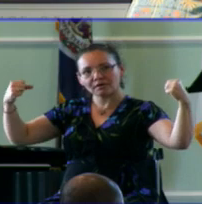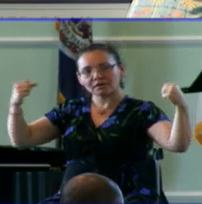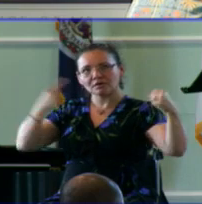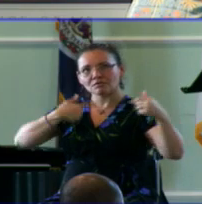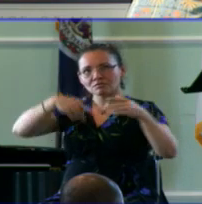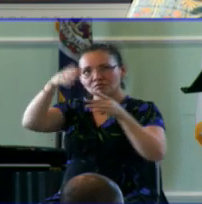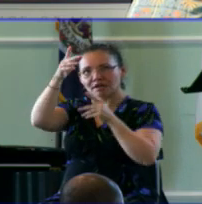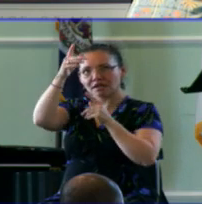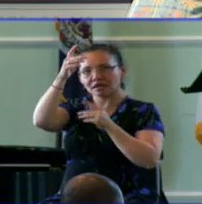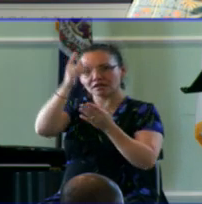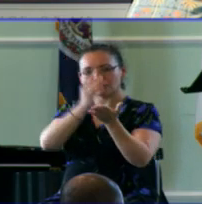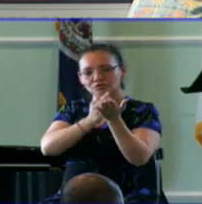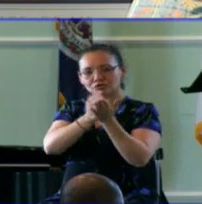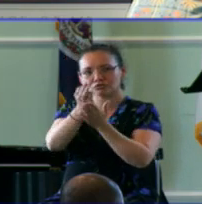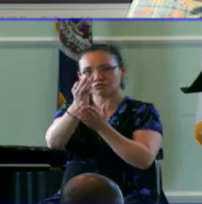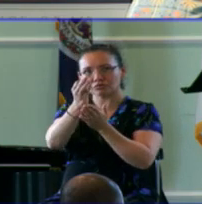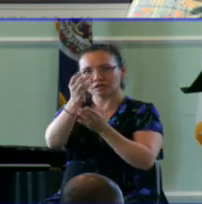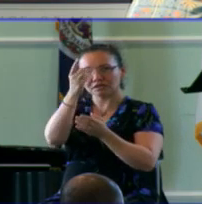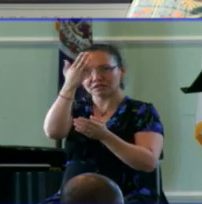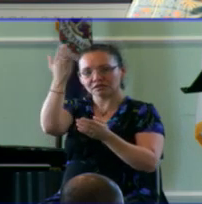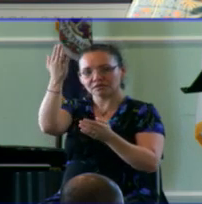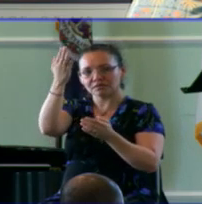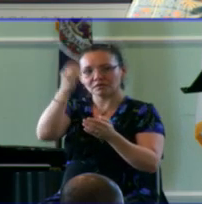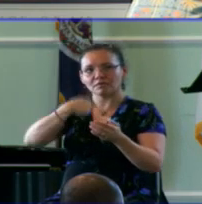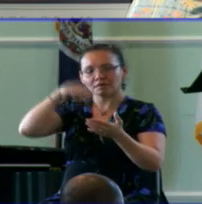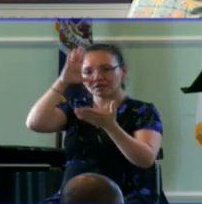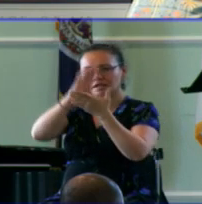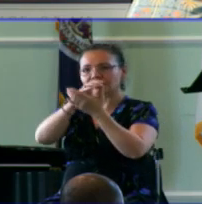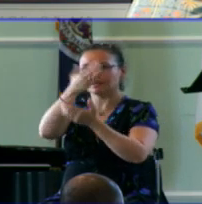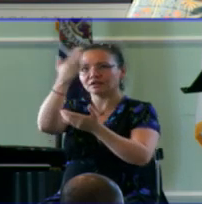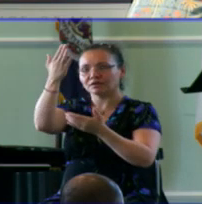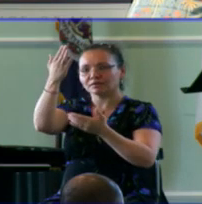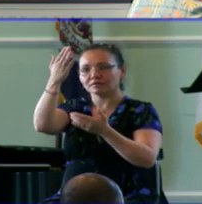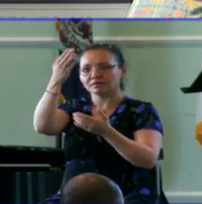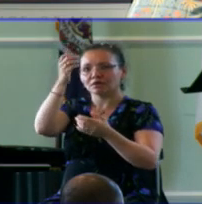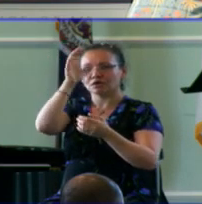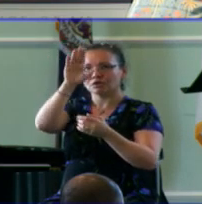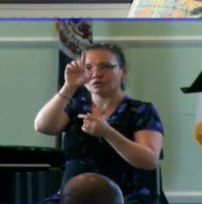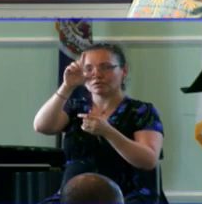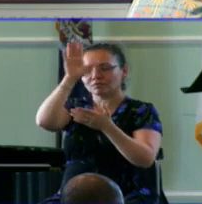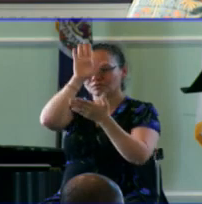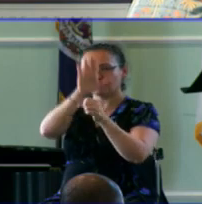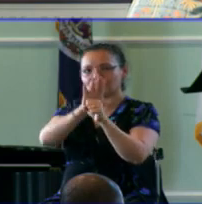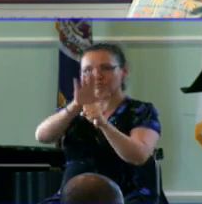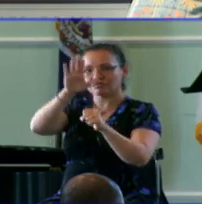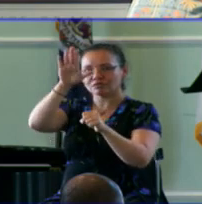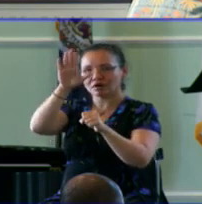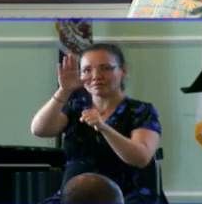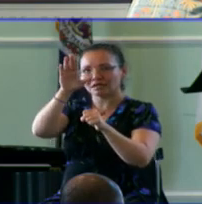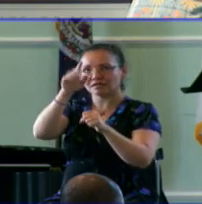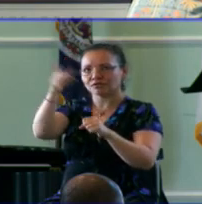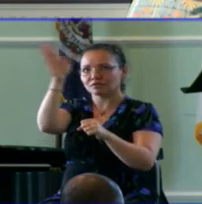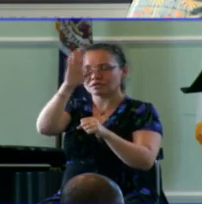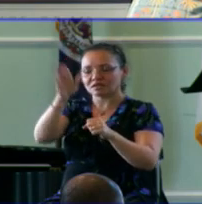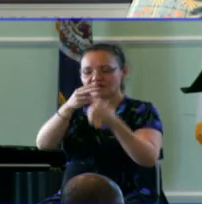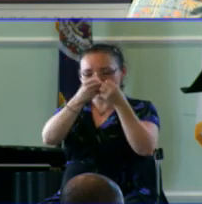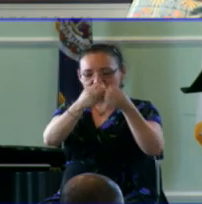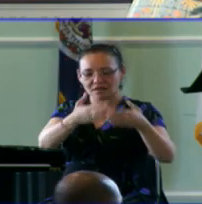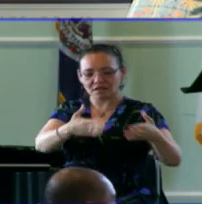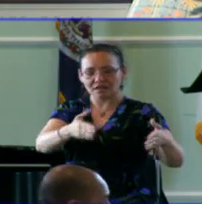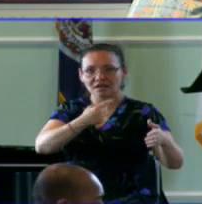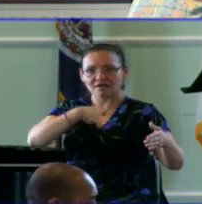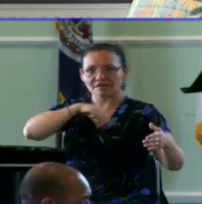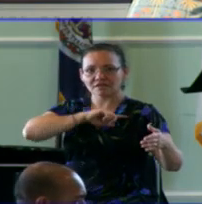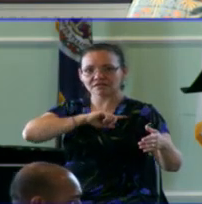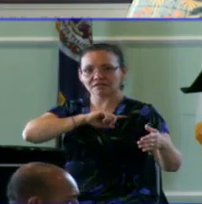We trust in you. We believe in you. You promise, Lord, that you will never leave us nor forsake us.